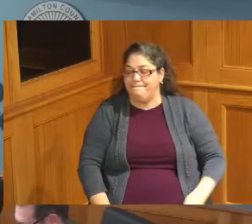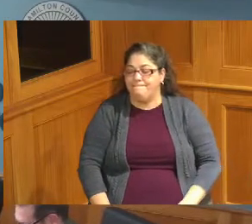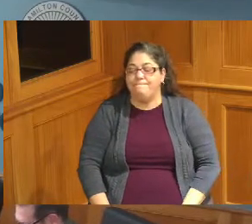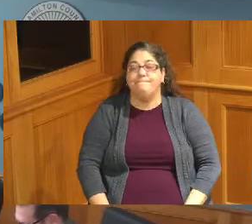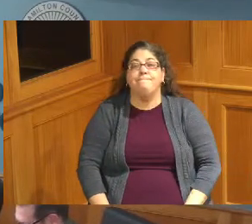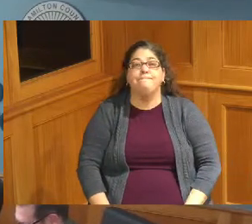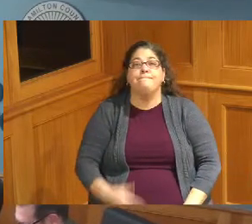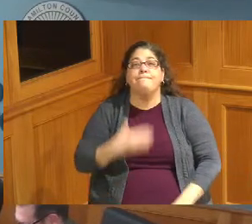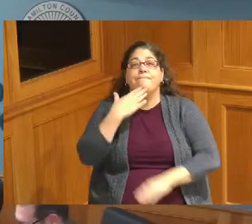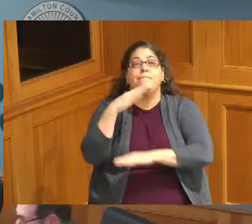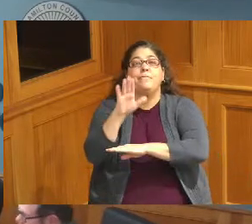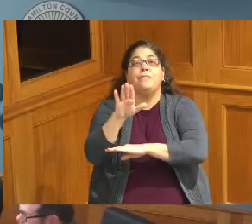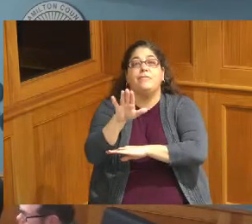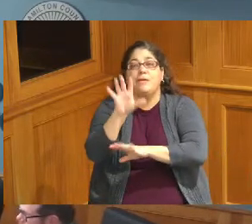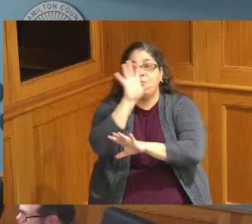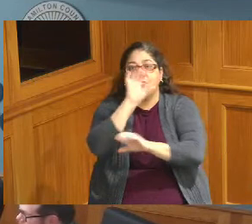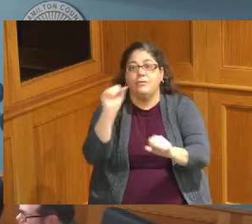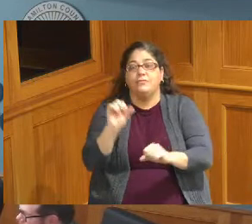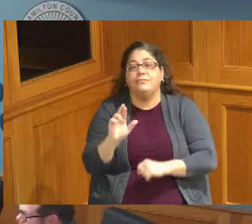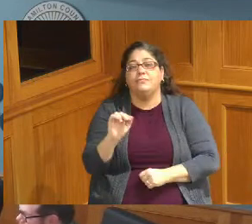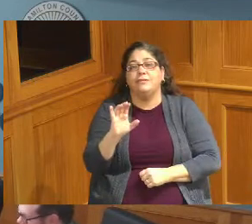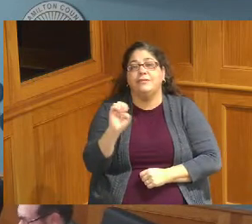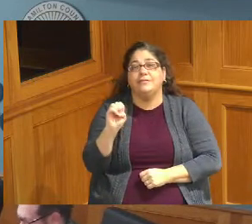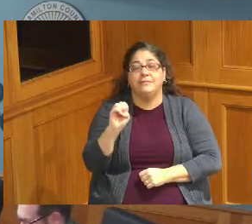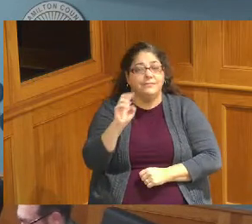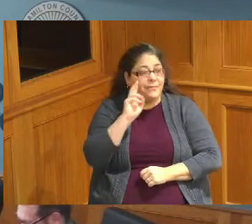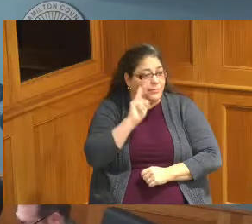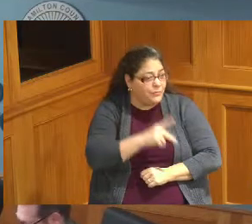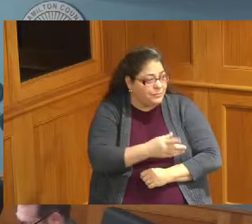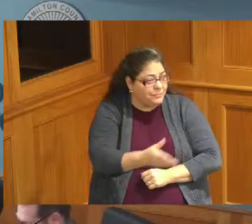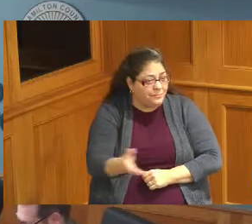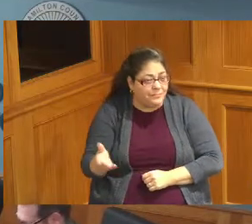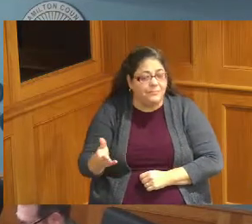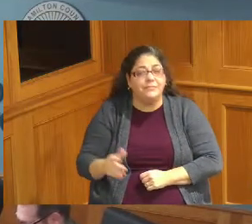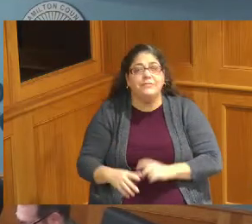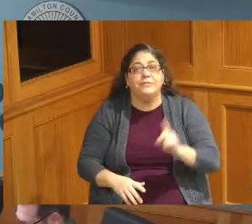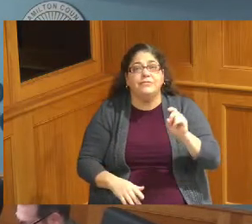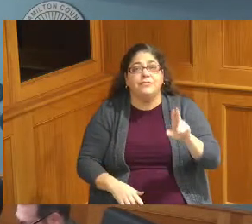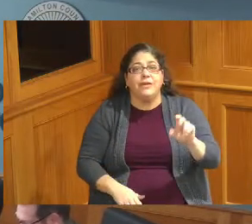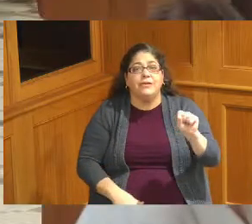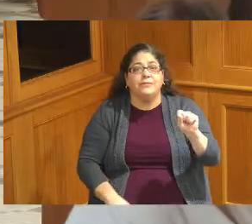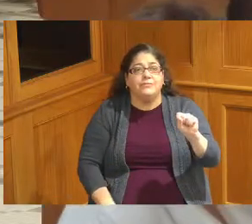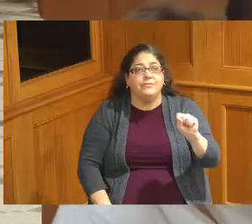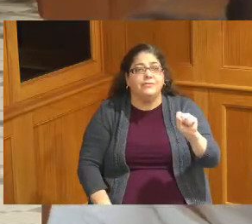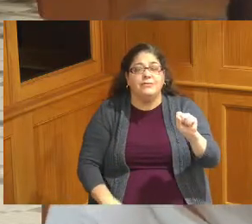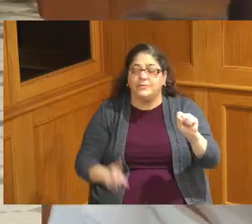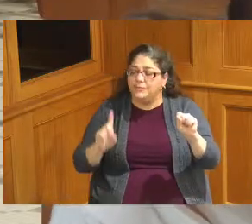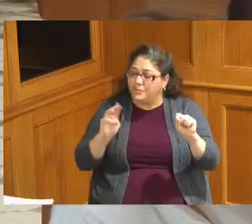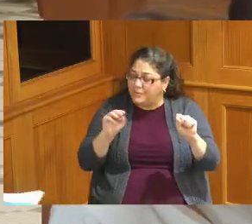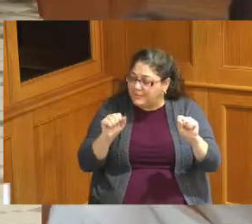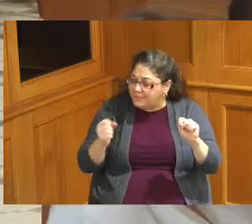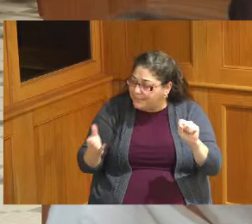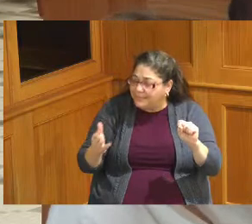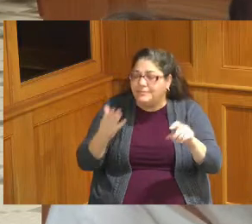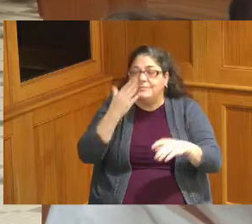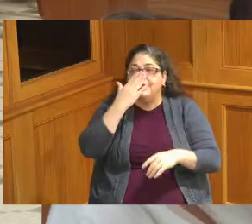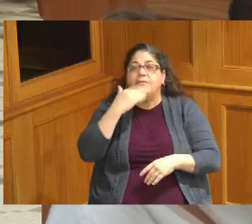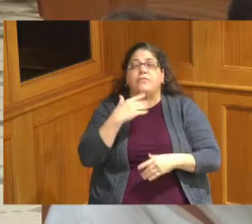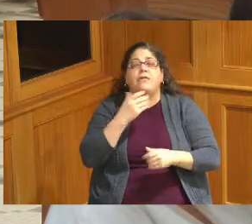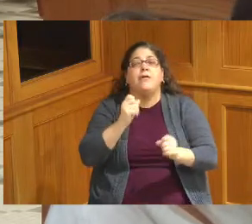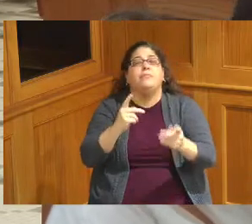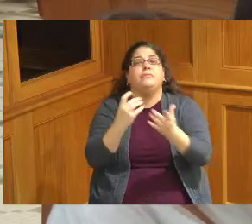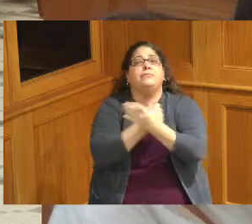Excuse me. Good afternoon, President Reese, Vice President Treehouse, Commissioner Dumas. We appreciate the